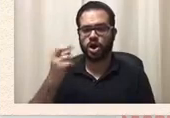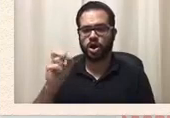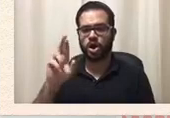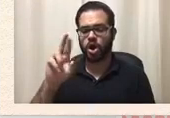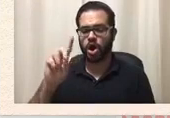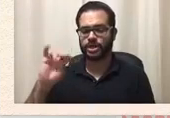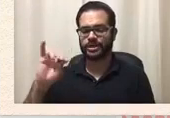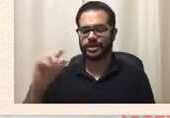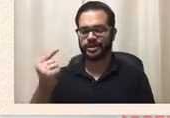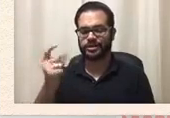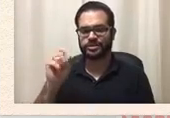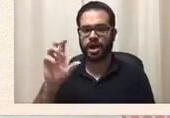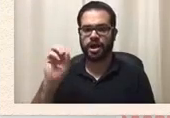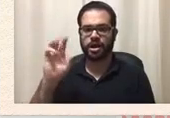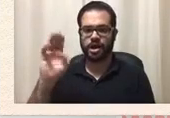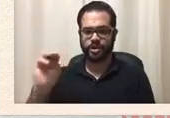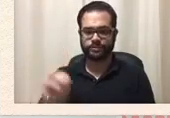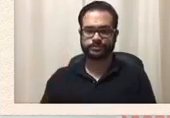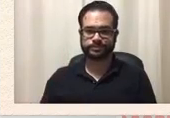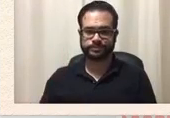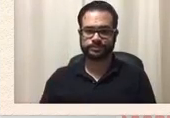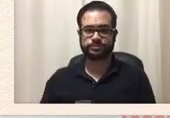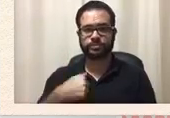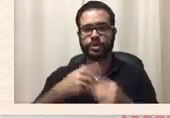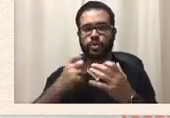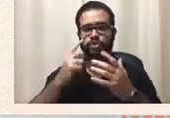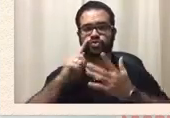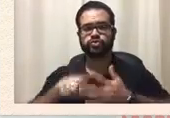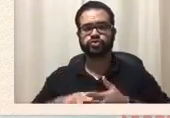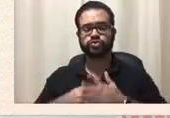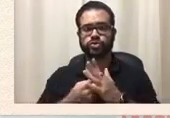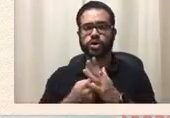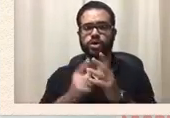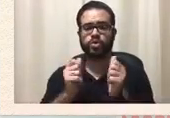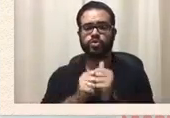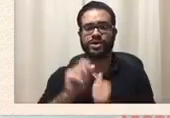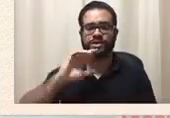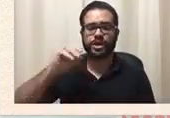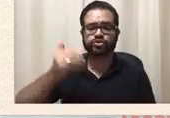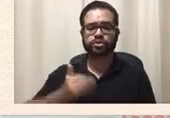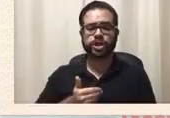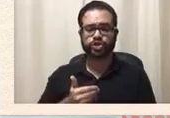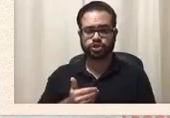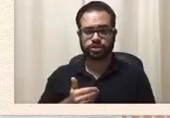I'd like to begin with the introduction of the book.